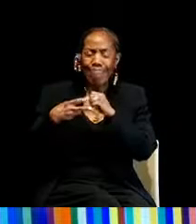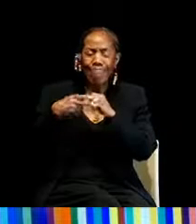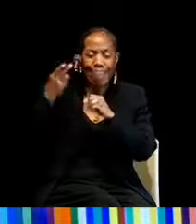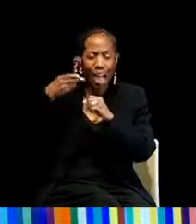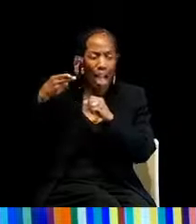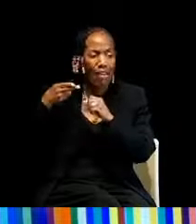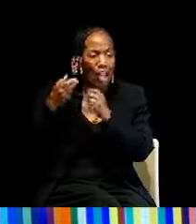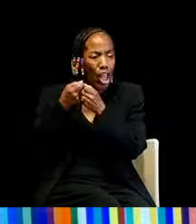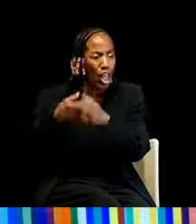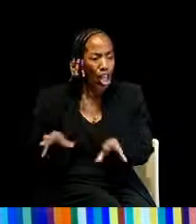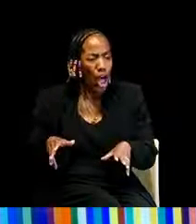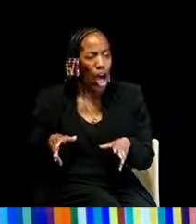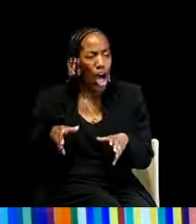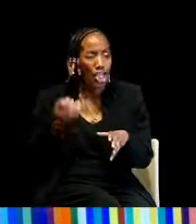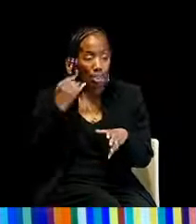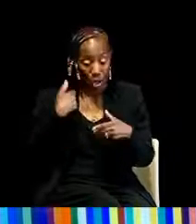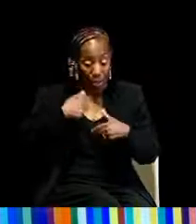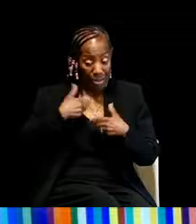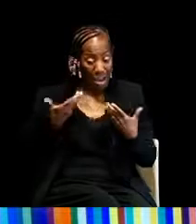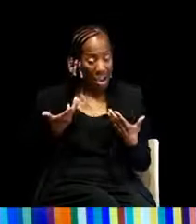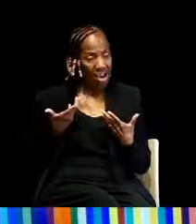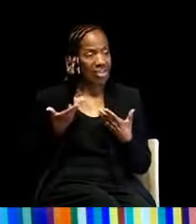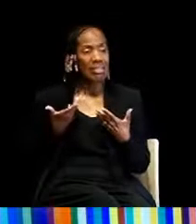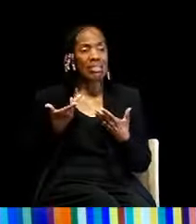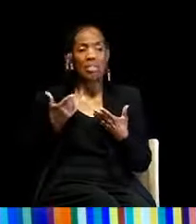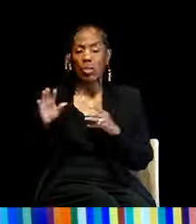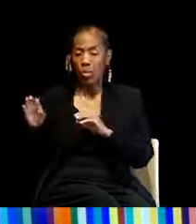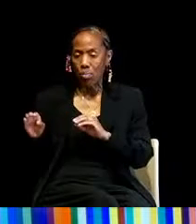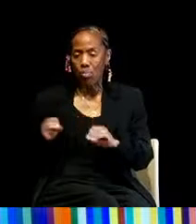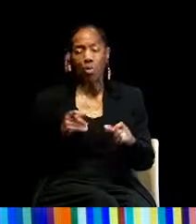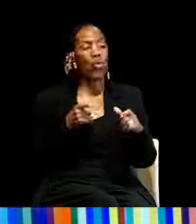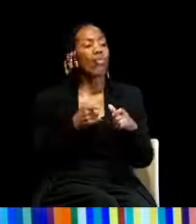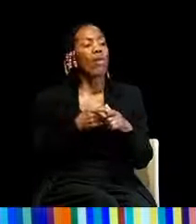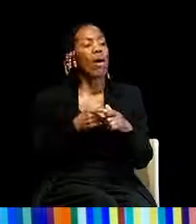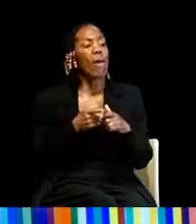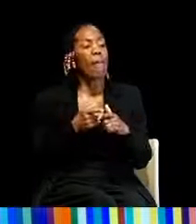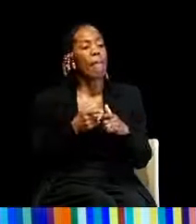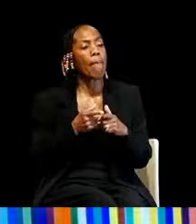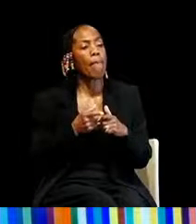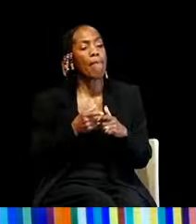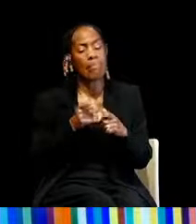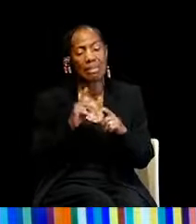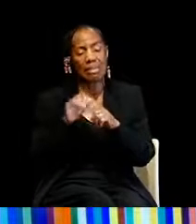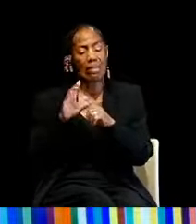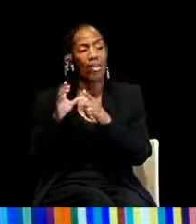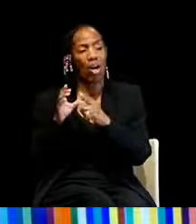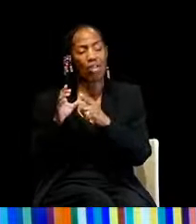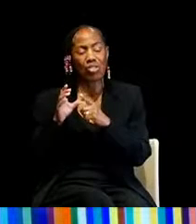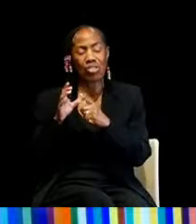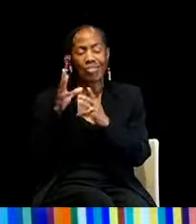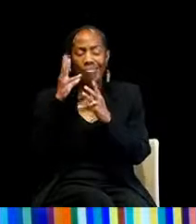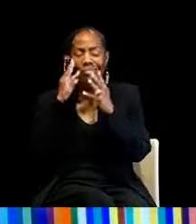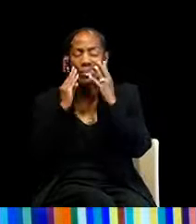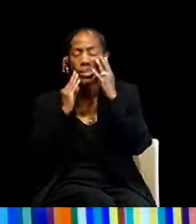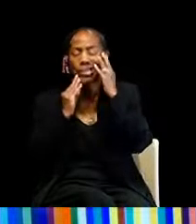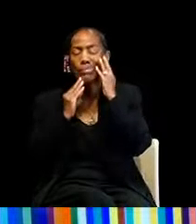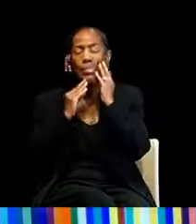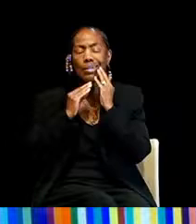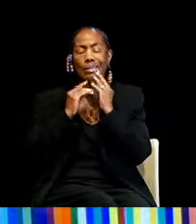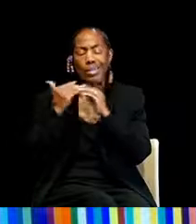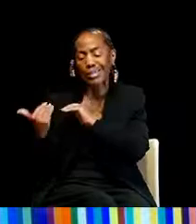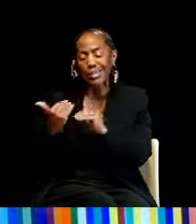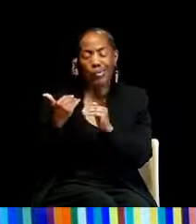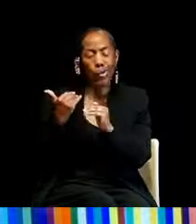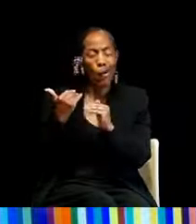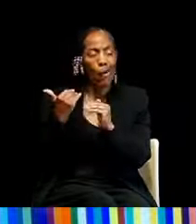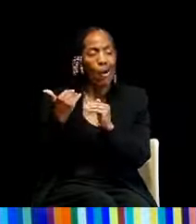of us like that did come from cultures that experienced war and have lost